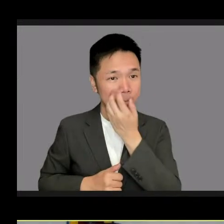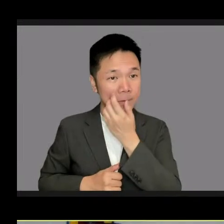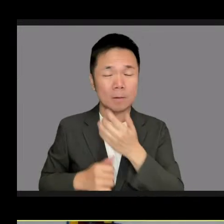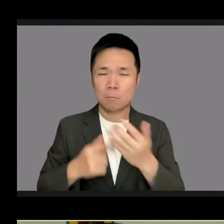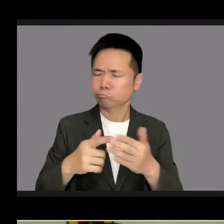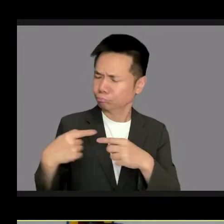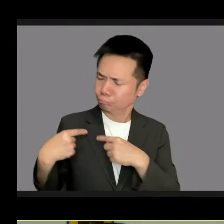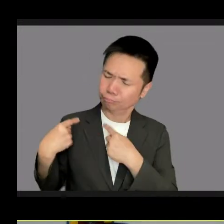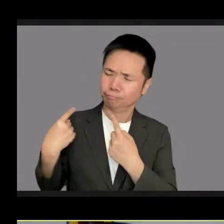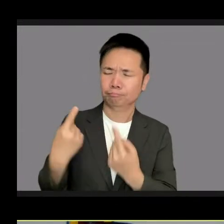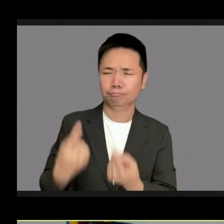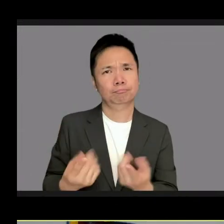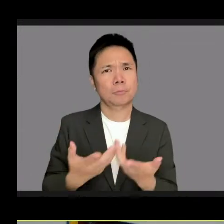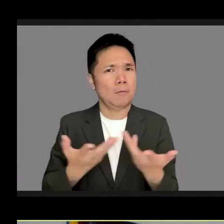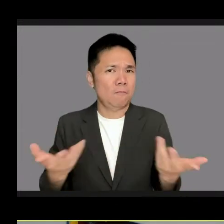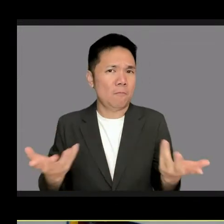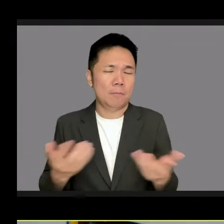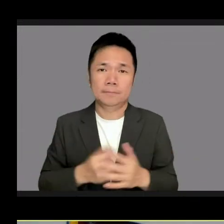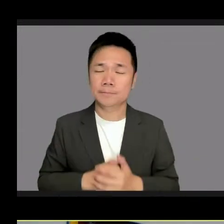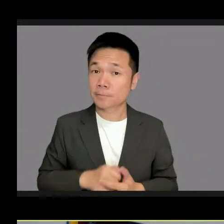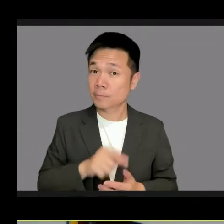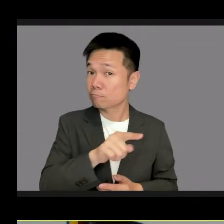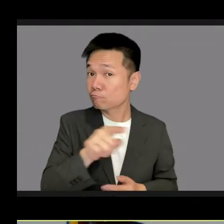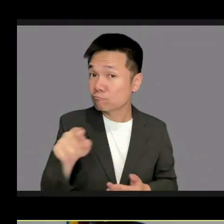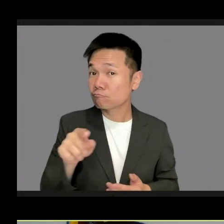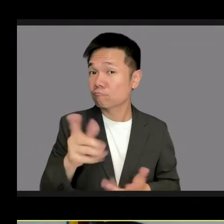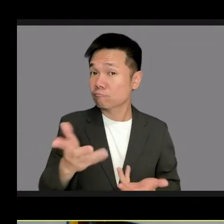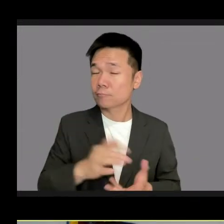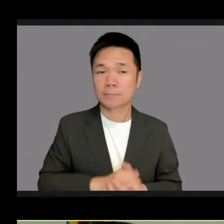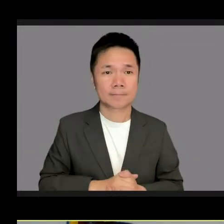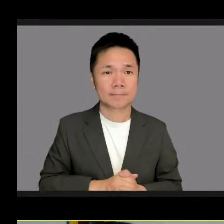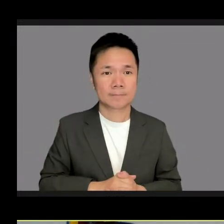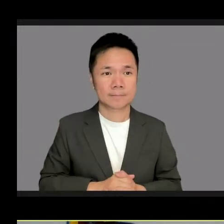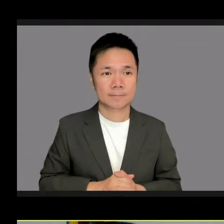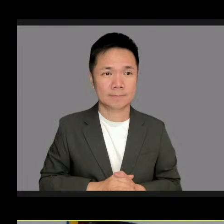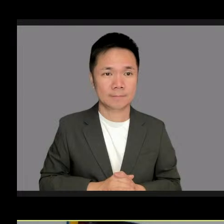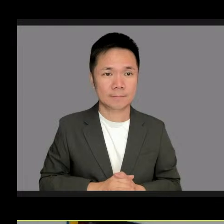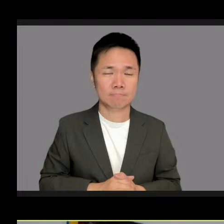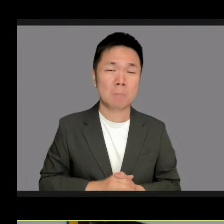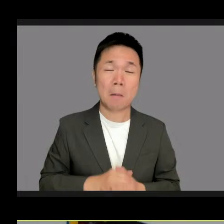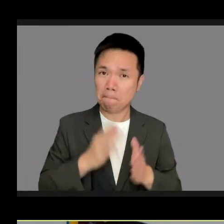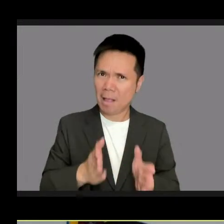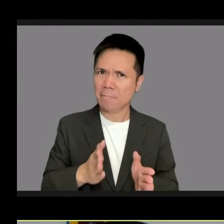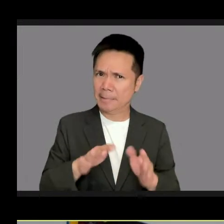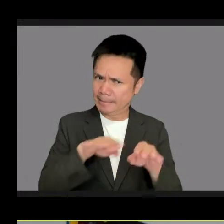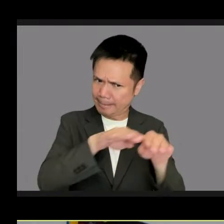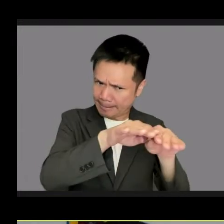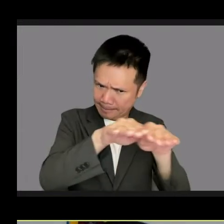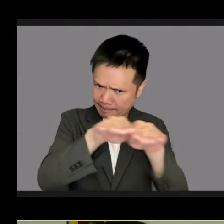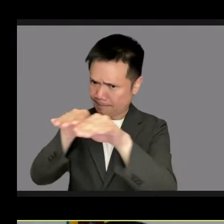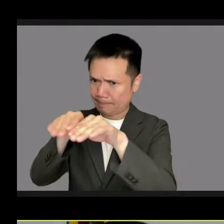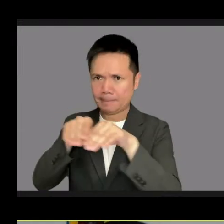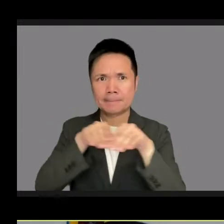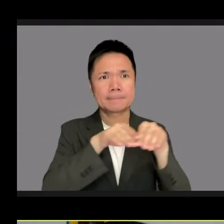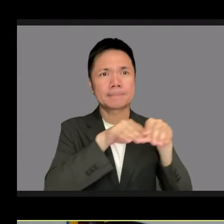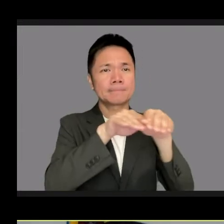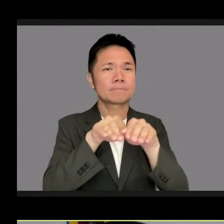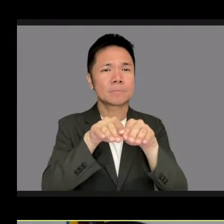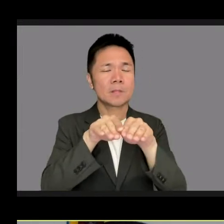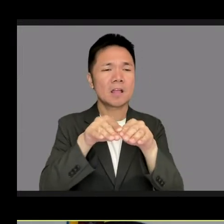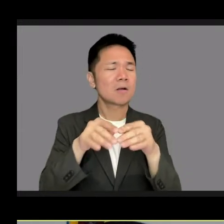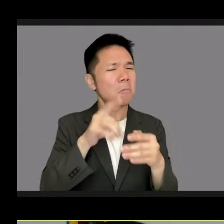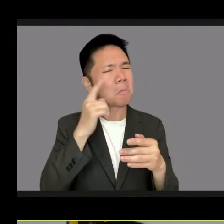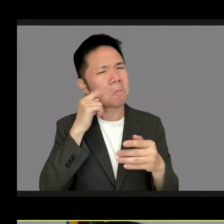there for us to be able to form some standards and see how accessible